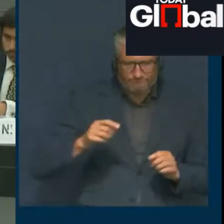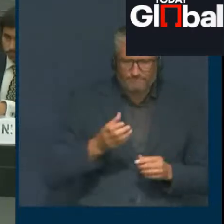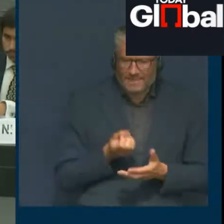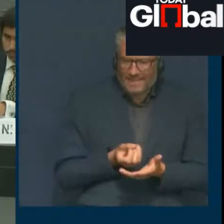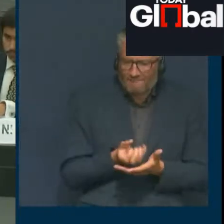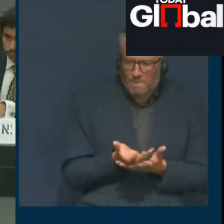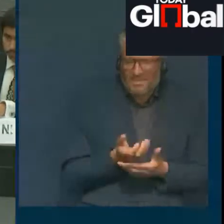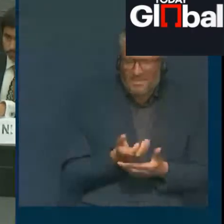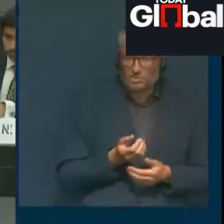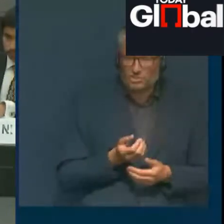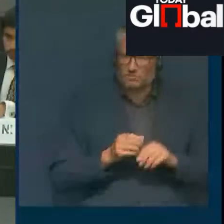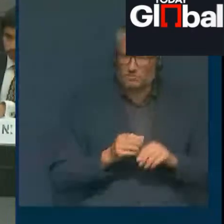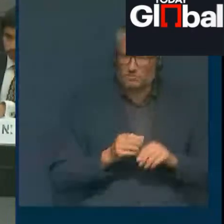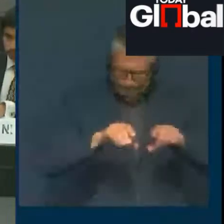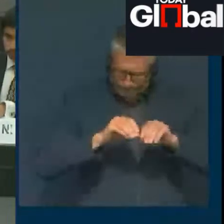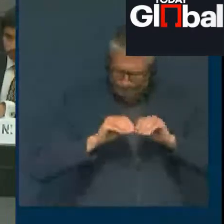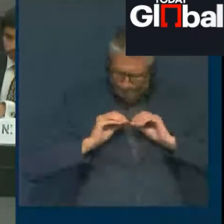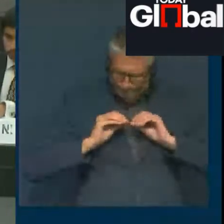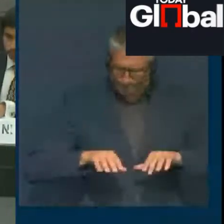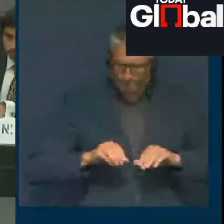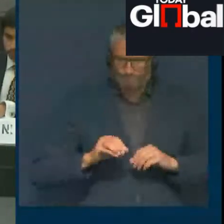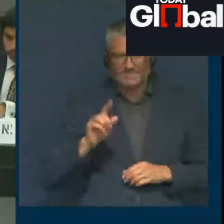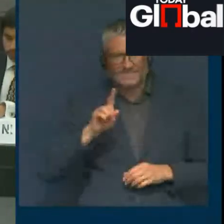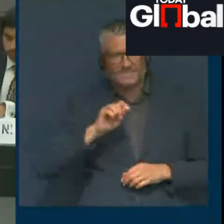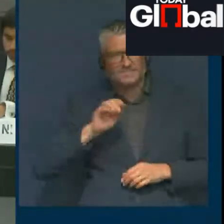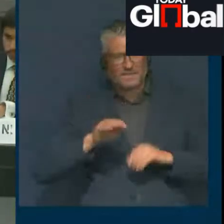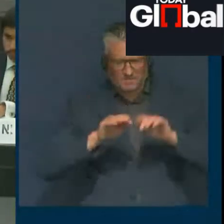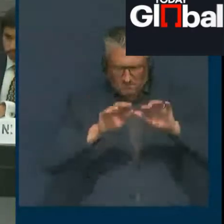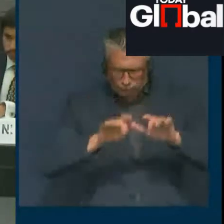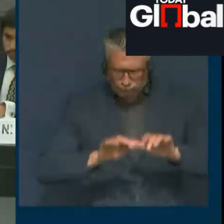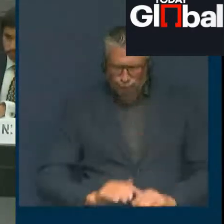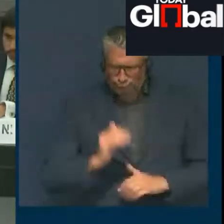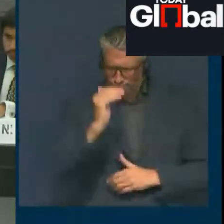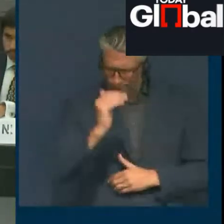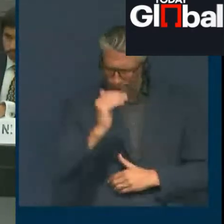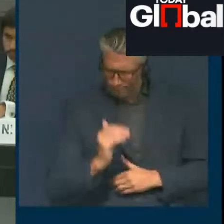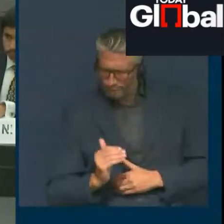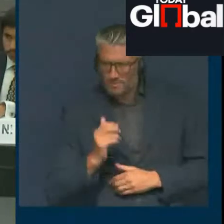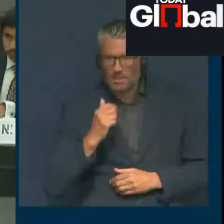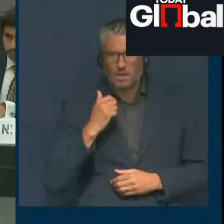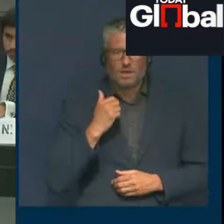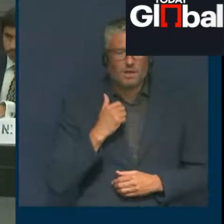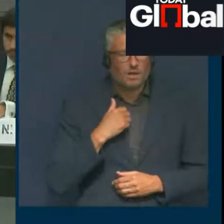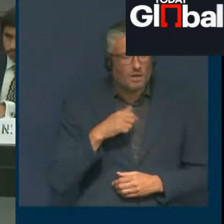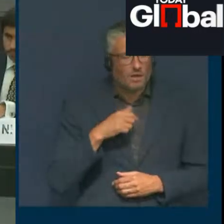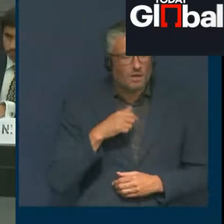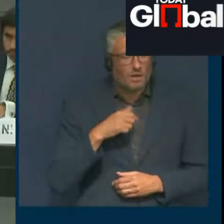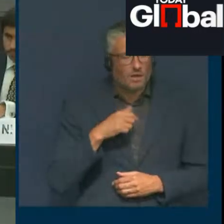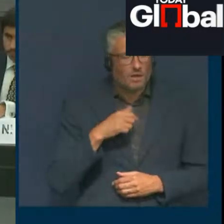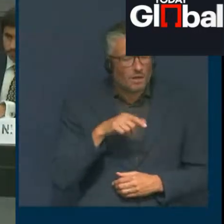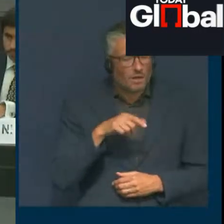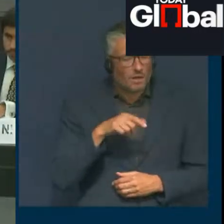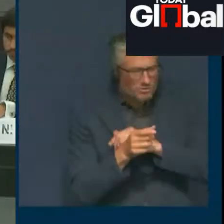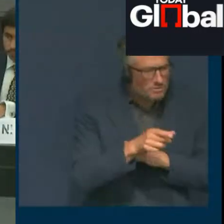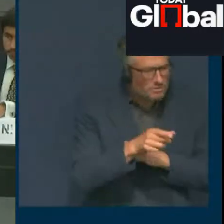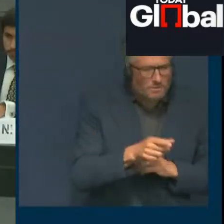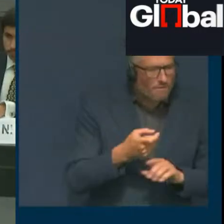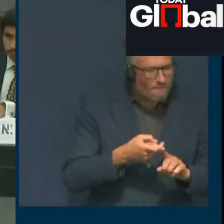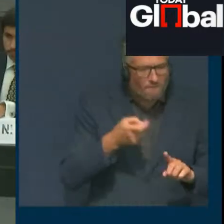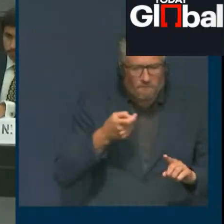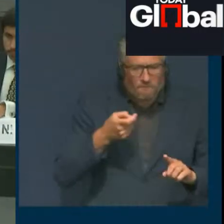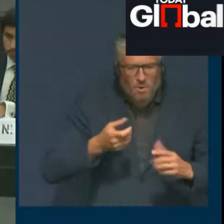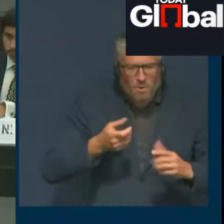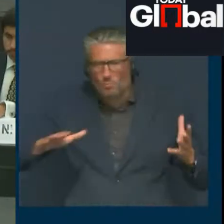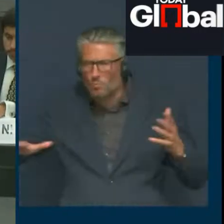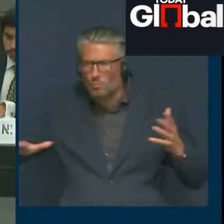and they are being identified in accordance with the nationality and disability. Our